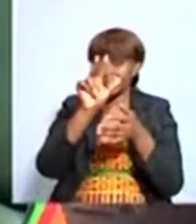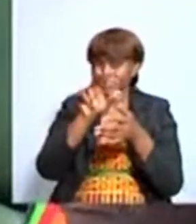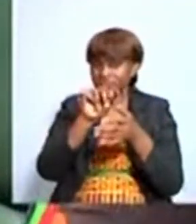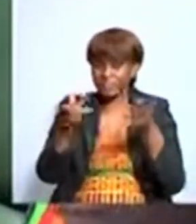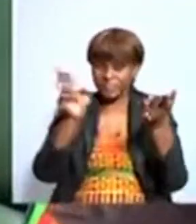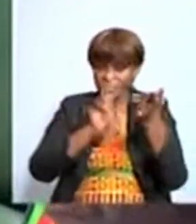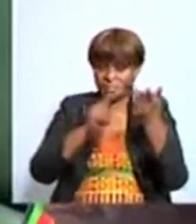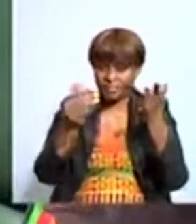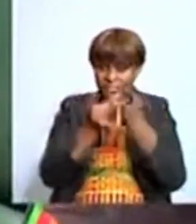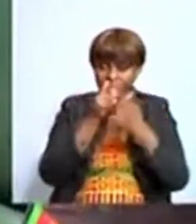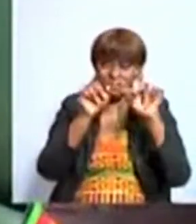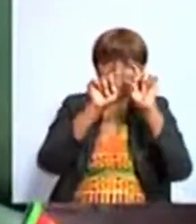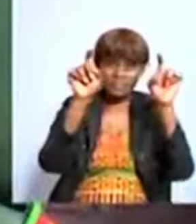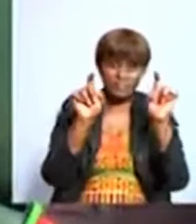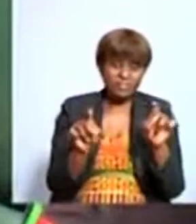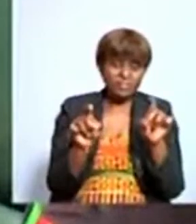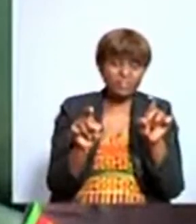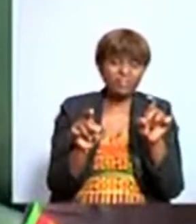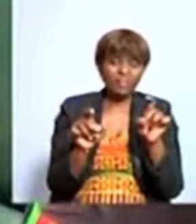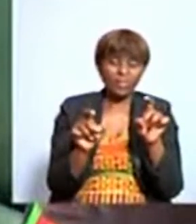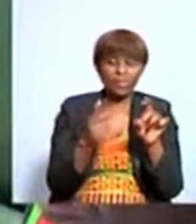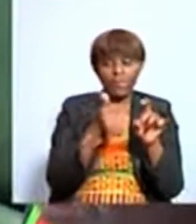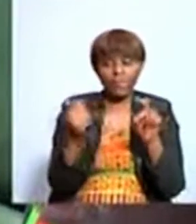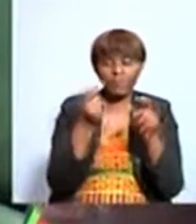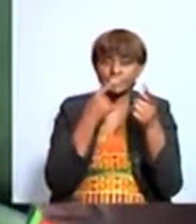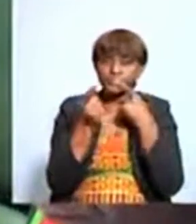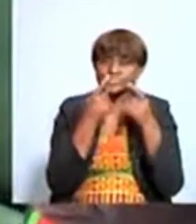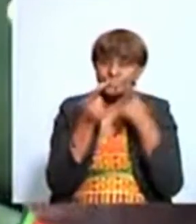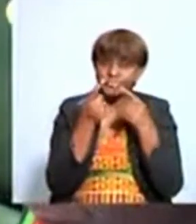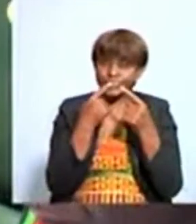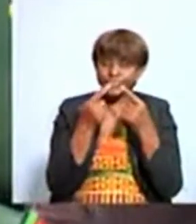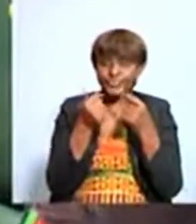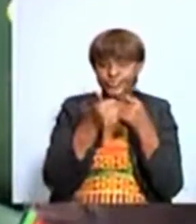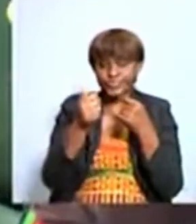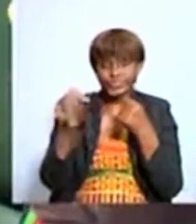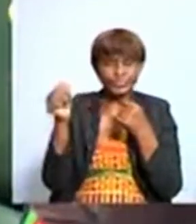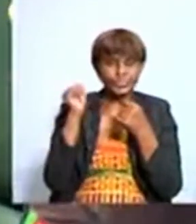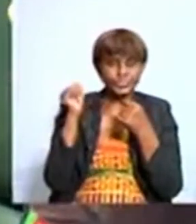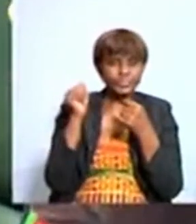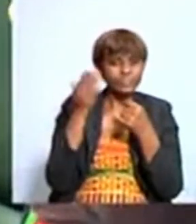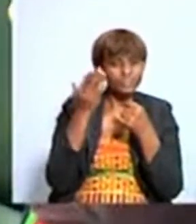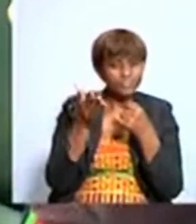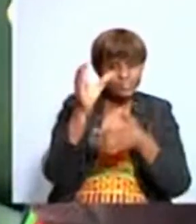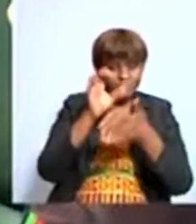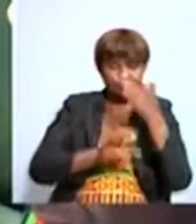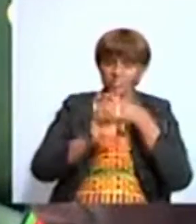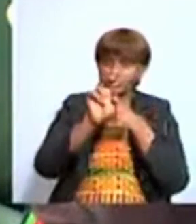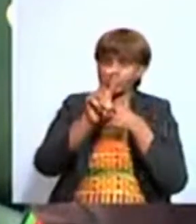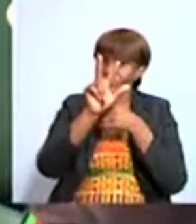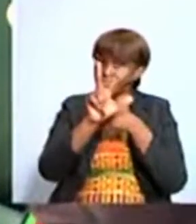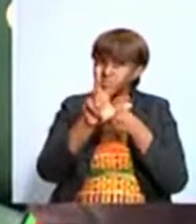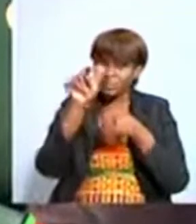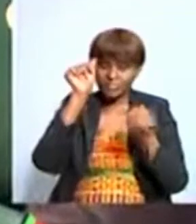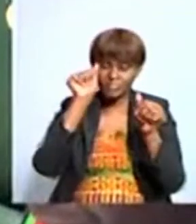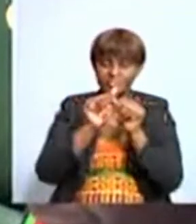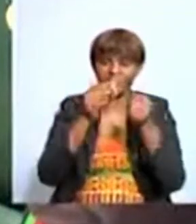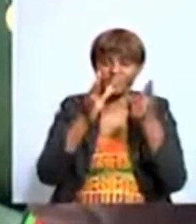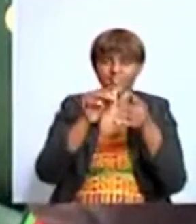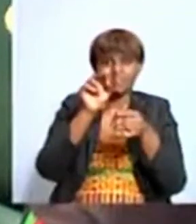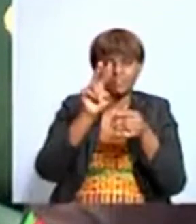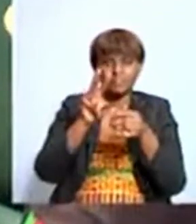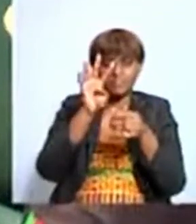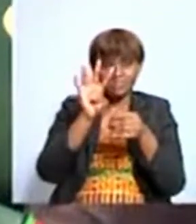Renewal of Practicing Certificate. Any debate, any objection? Clause 23 is agreed to. Clause